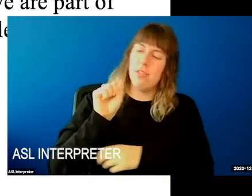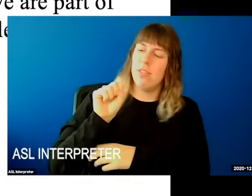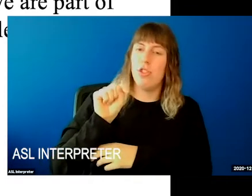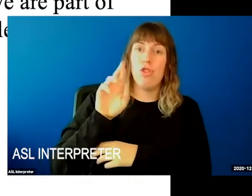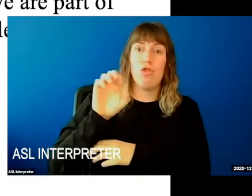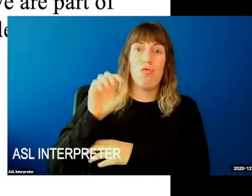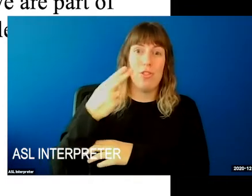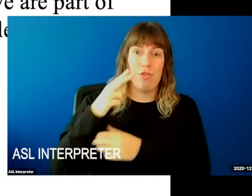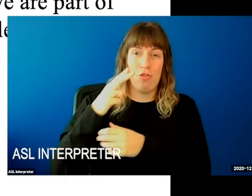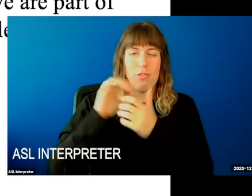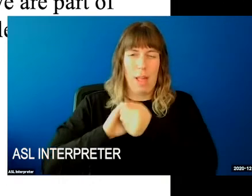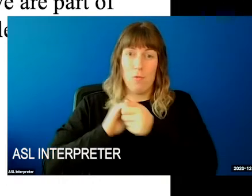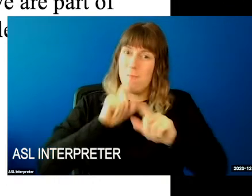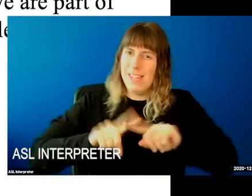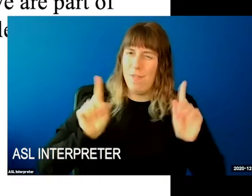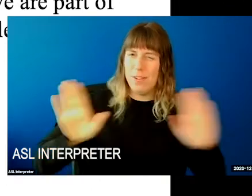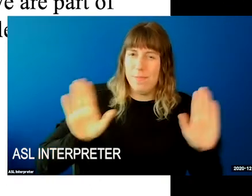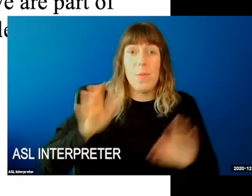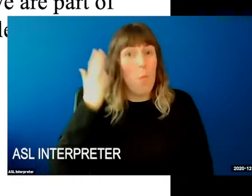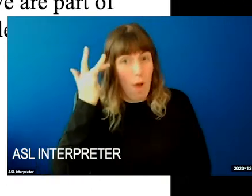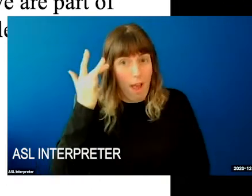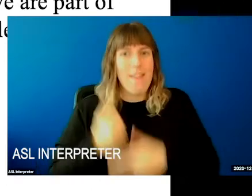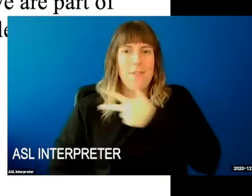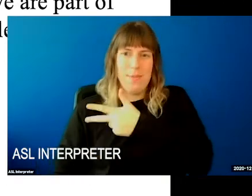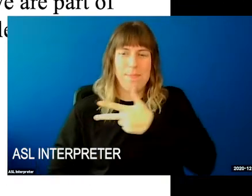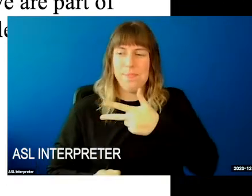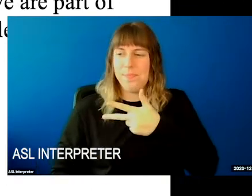from conventional collaboration in three ways.